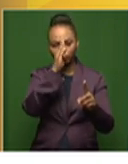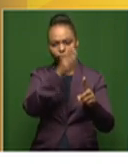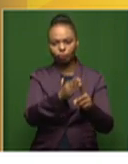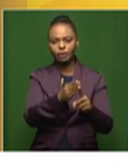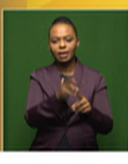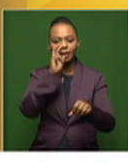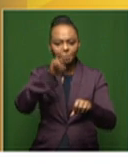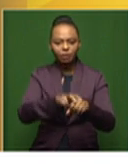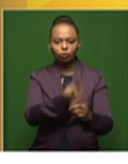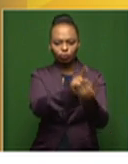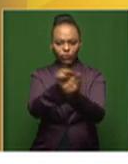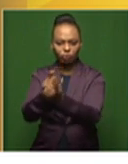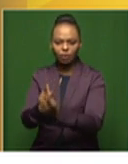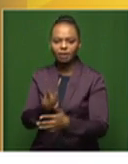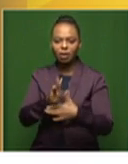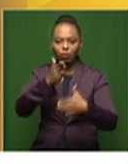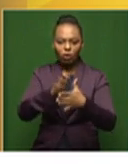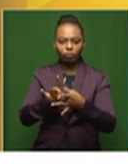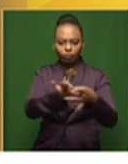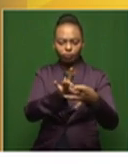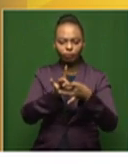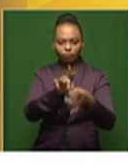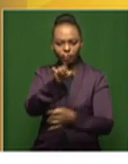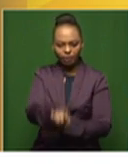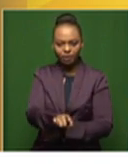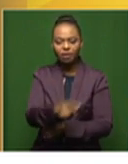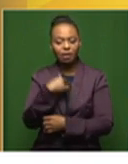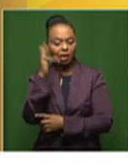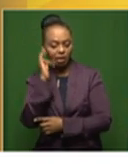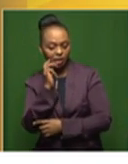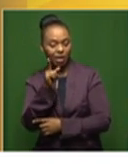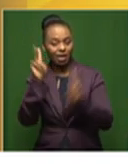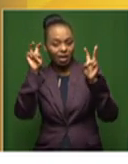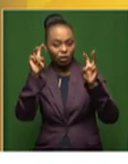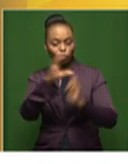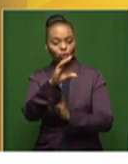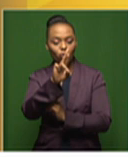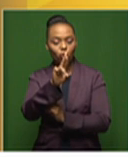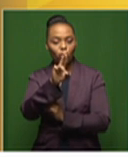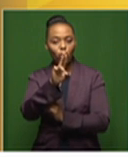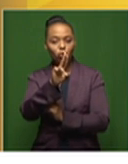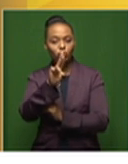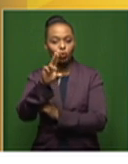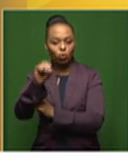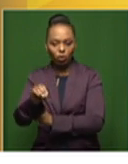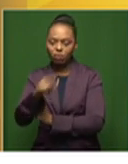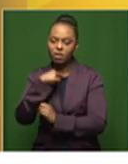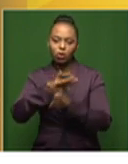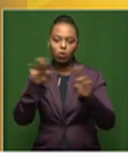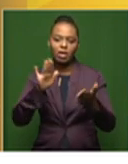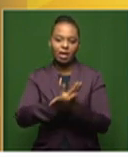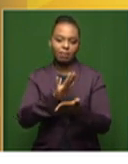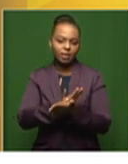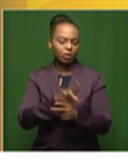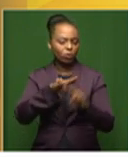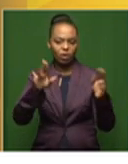them, including the leadership of Kiro, I've brought to their attention that I'm completely unhappy about Kiro schools that